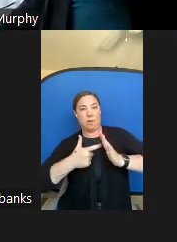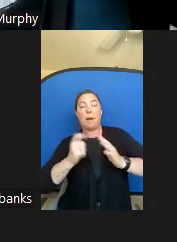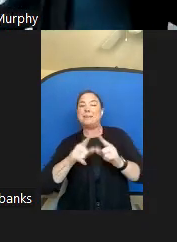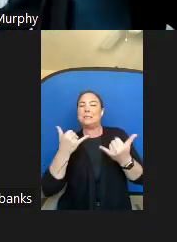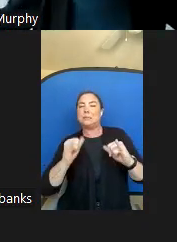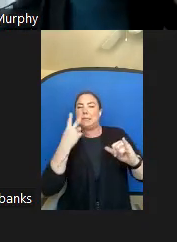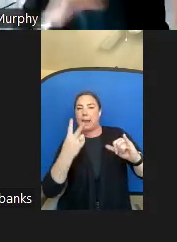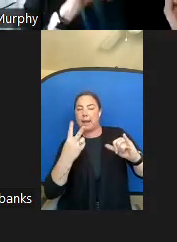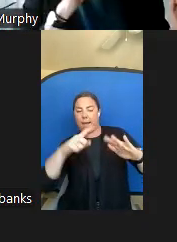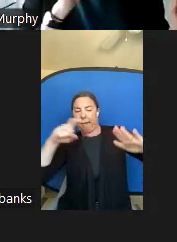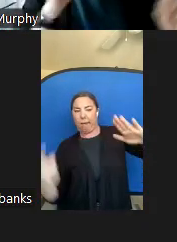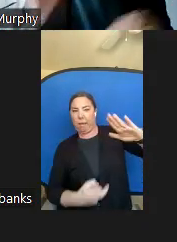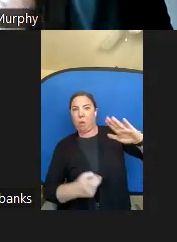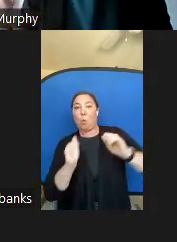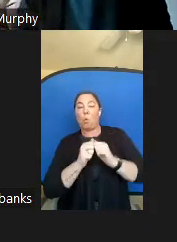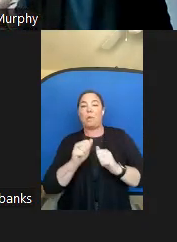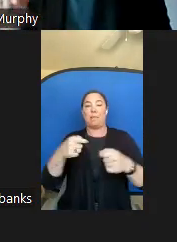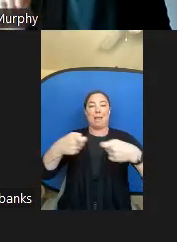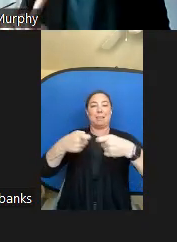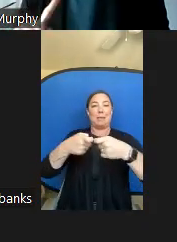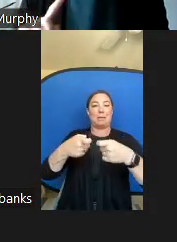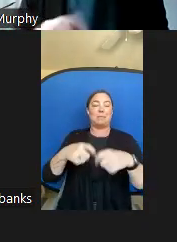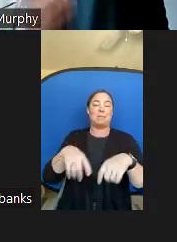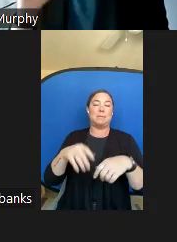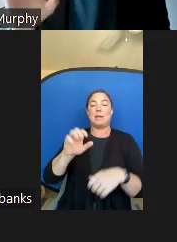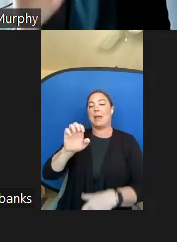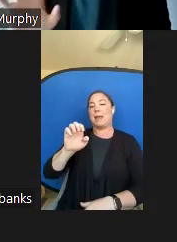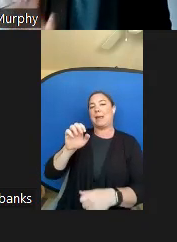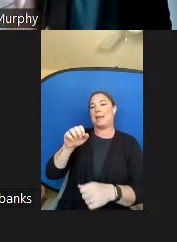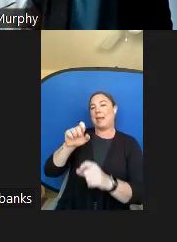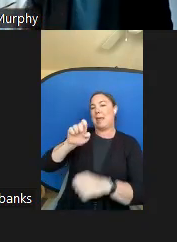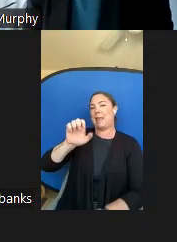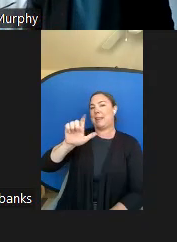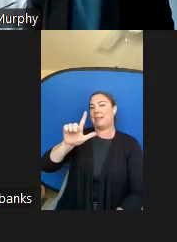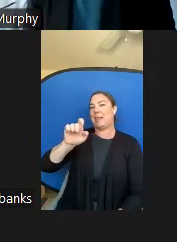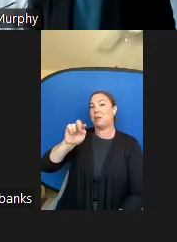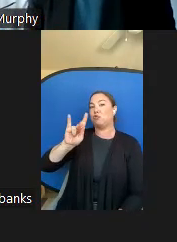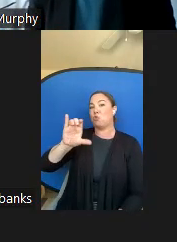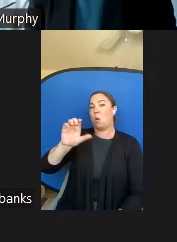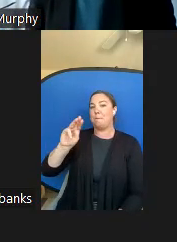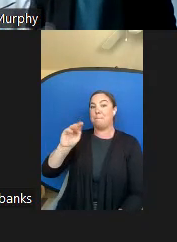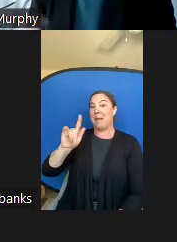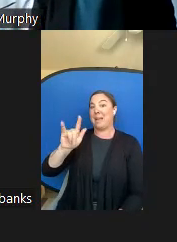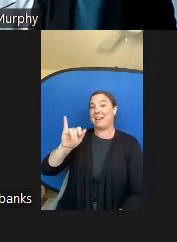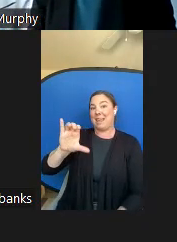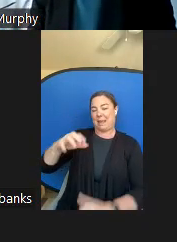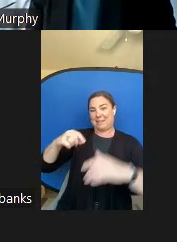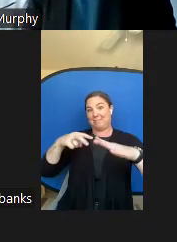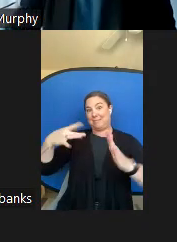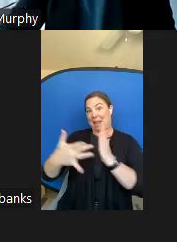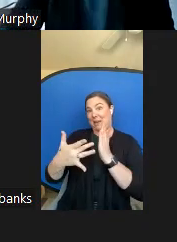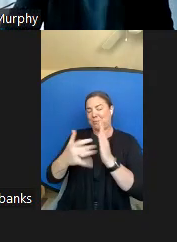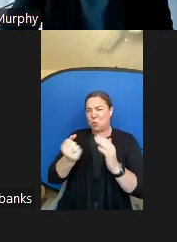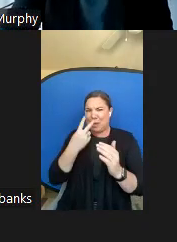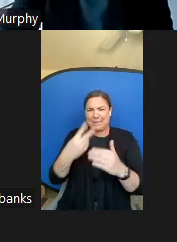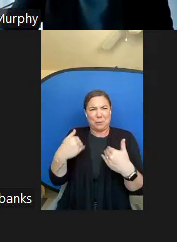have been detected electromagnetically. On the plan, you can see just how densely this workshop area would have been occupied.